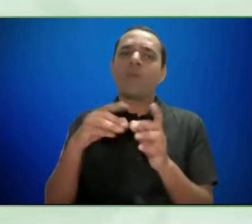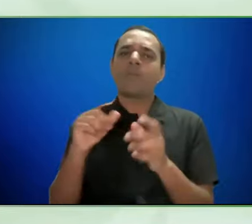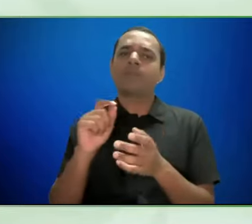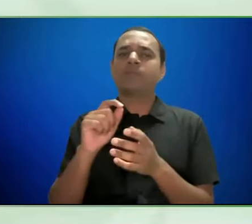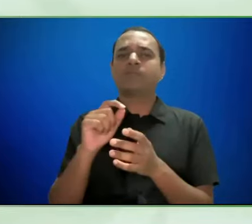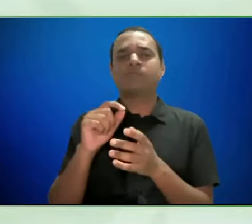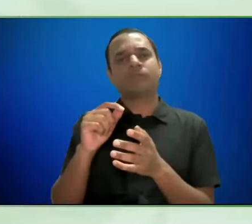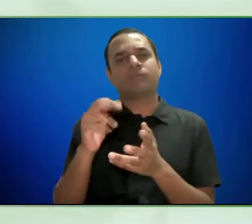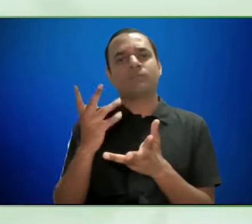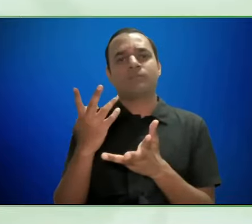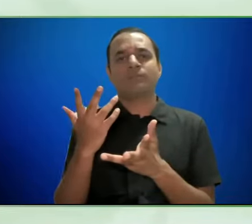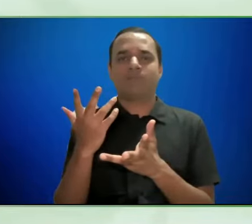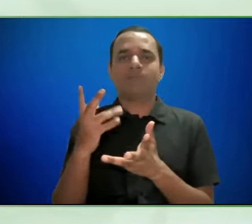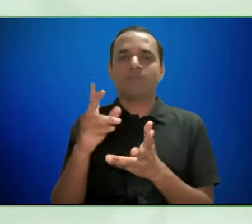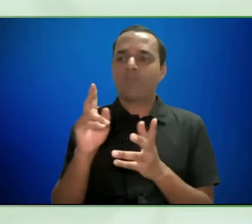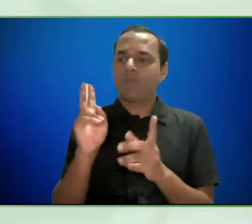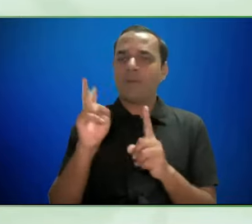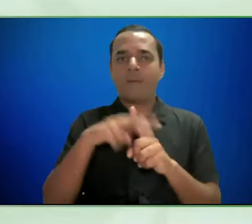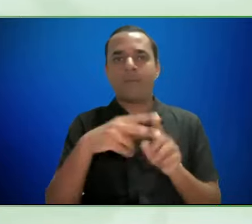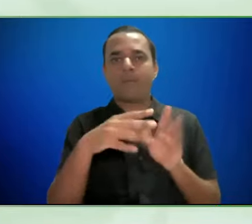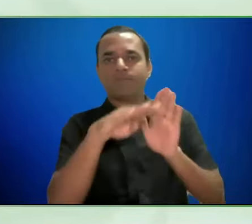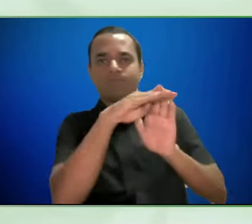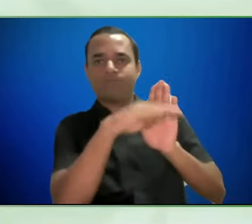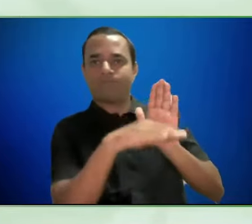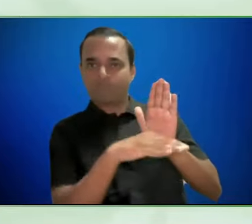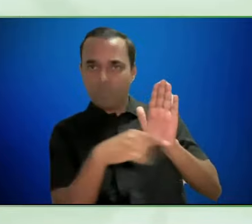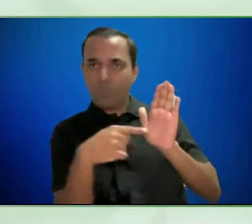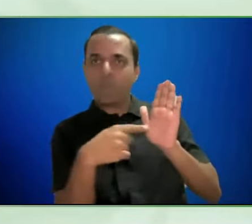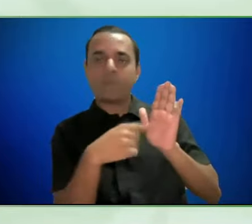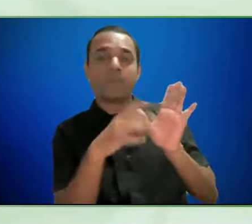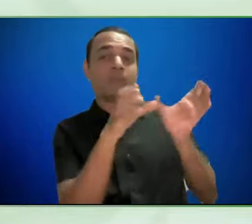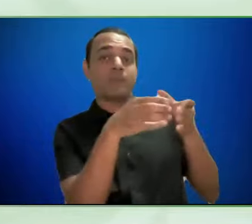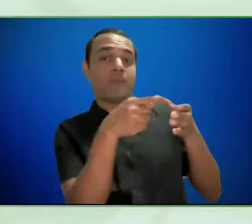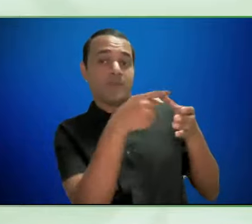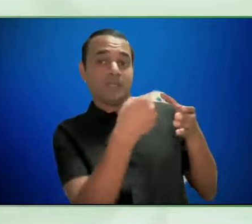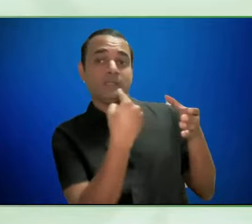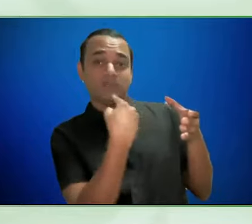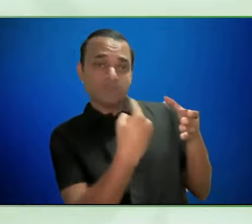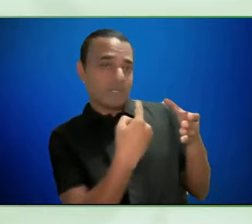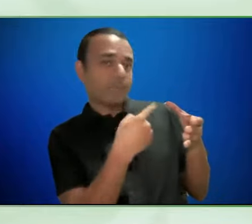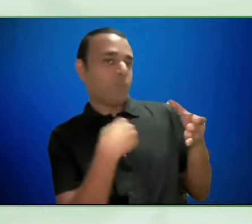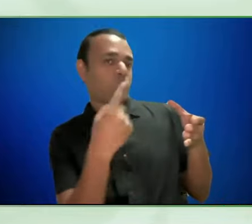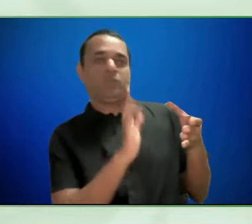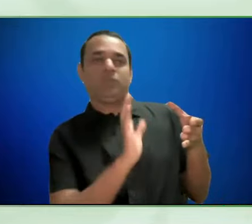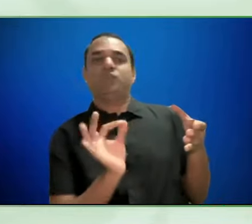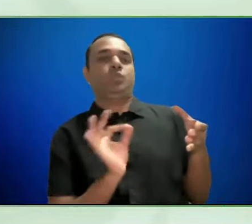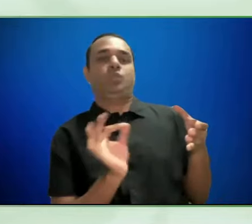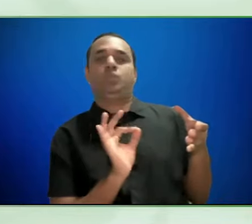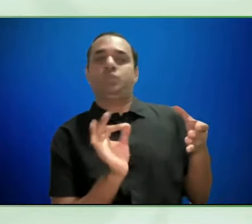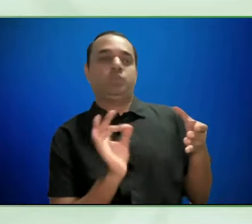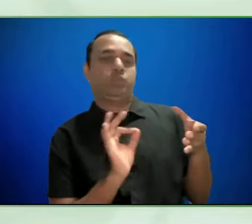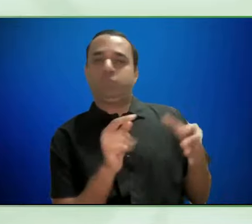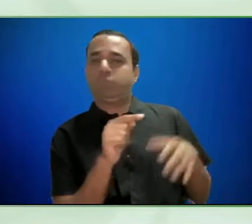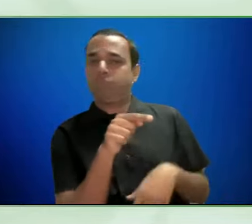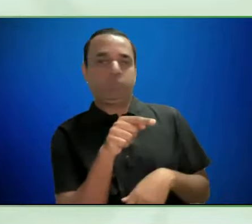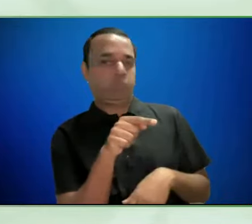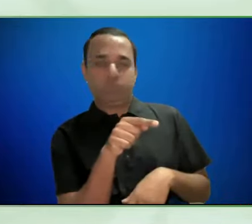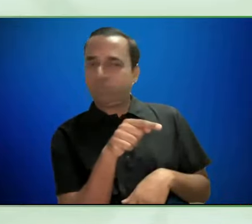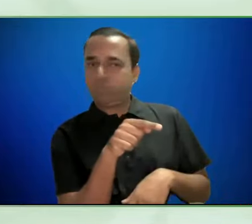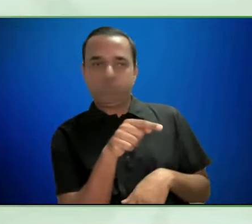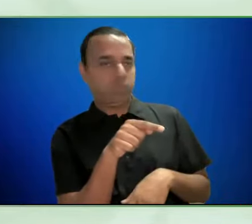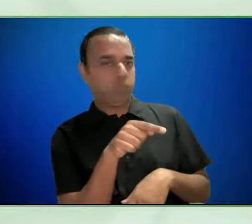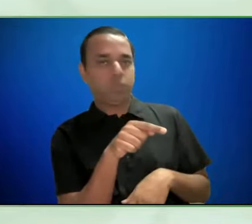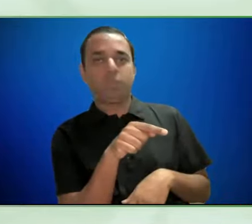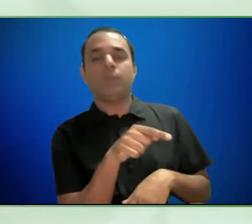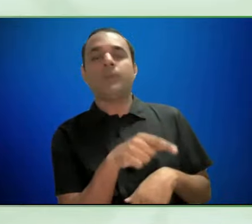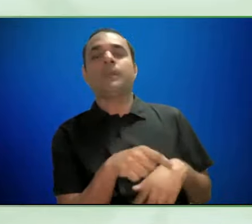back to give us the right answer. Yeah. And they did, as you said, they said, well, we won't give money to an individual. Mm-hmm. But